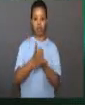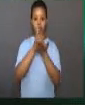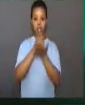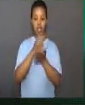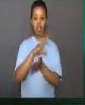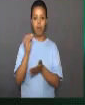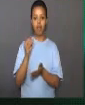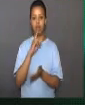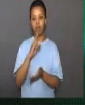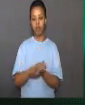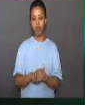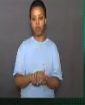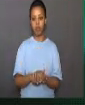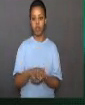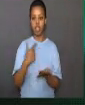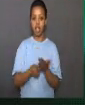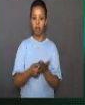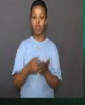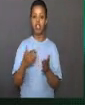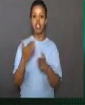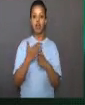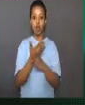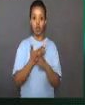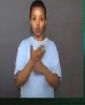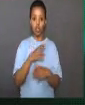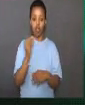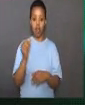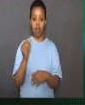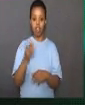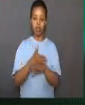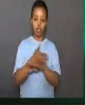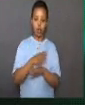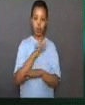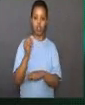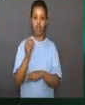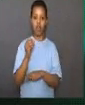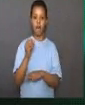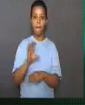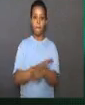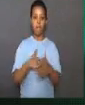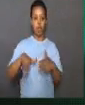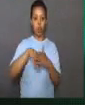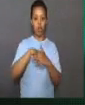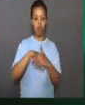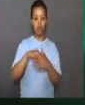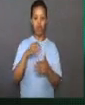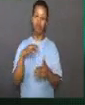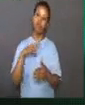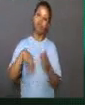Cellulose is found in wood and the cell walls of plants.